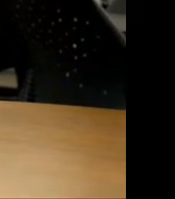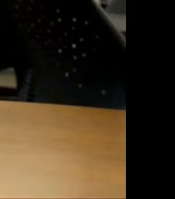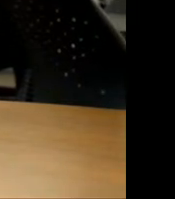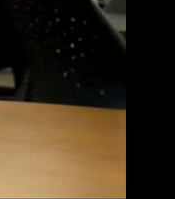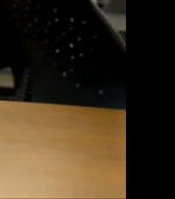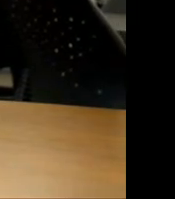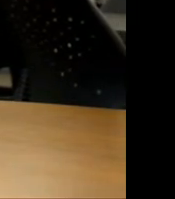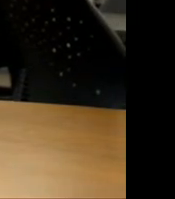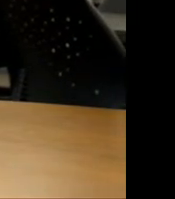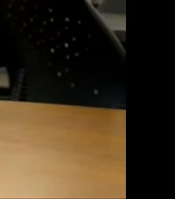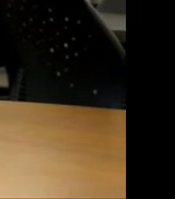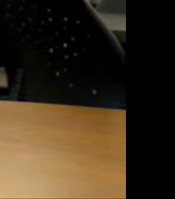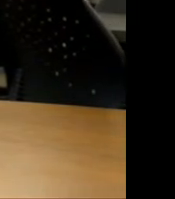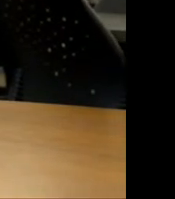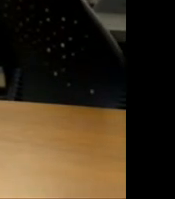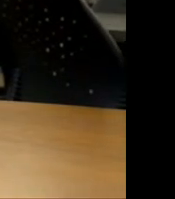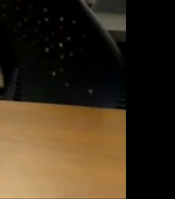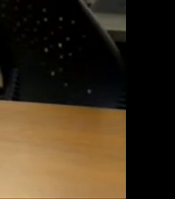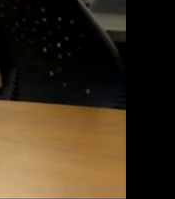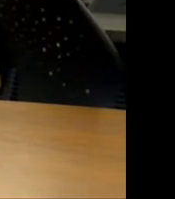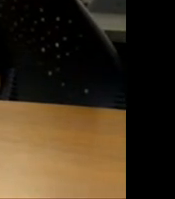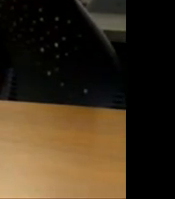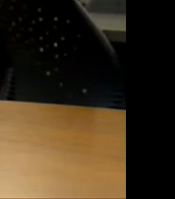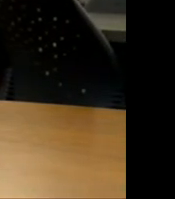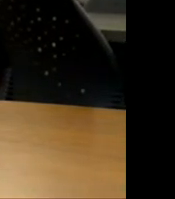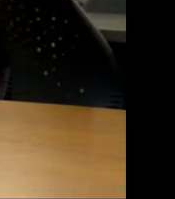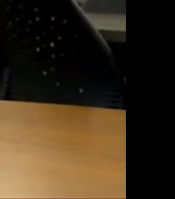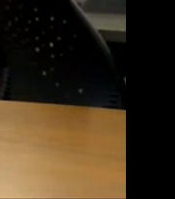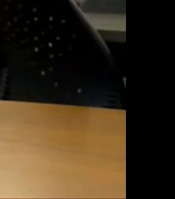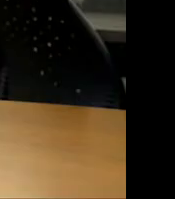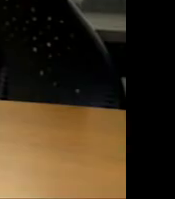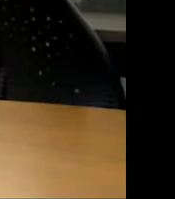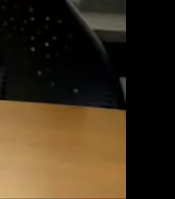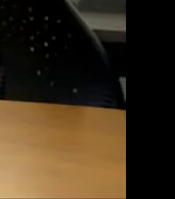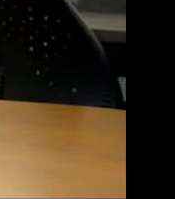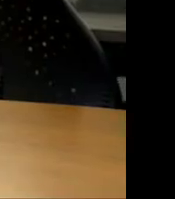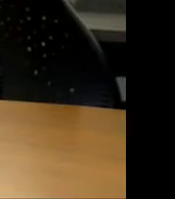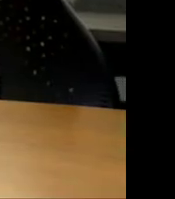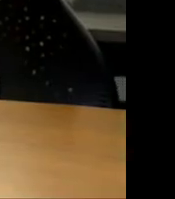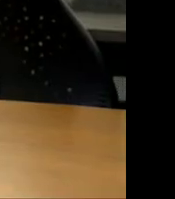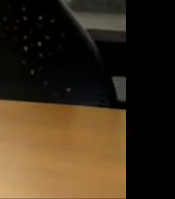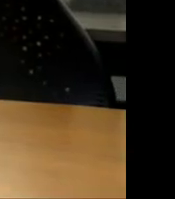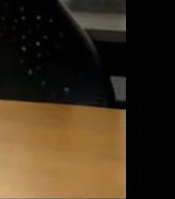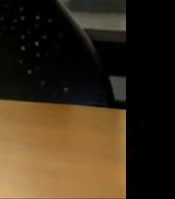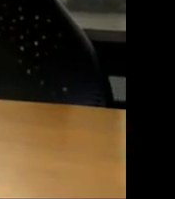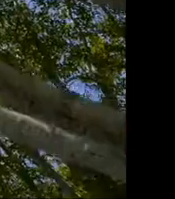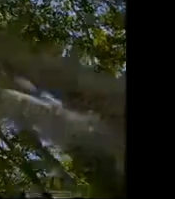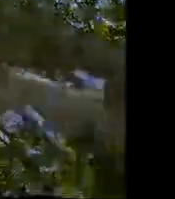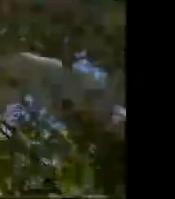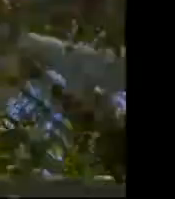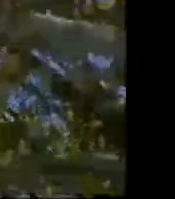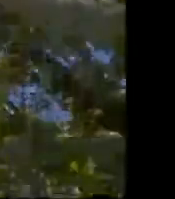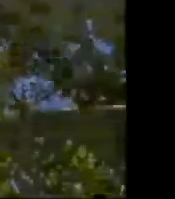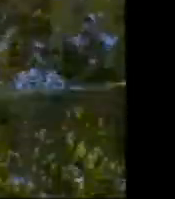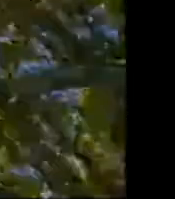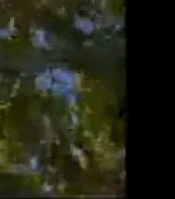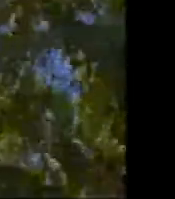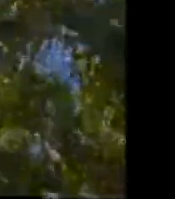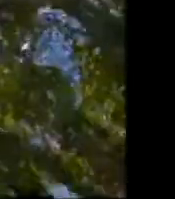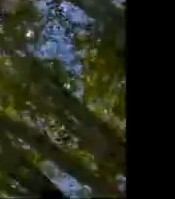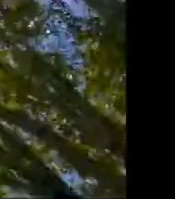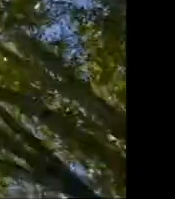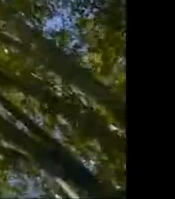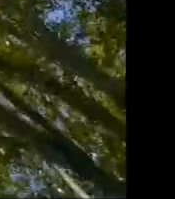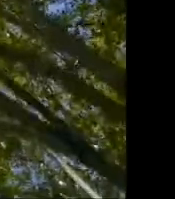Zoom office hours and friends in breakout rooms. The best was made of an overall bad situation. We reunited through the uncertainty. That first year